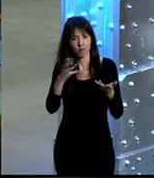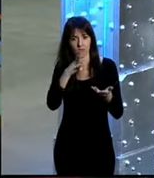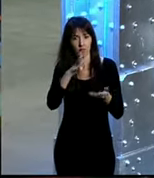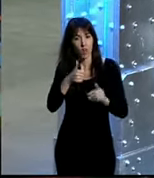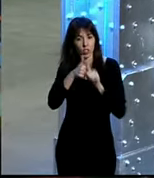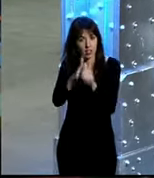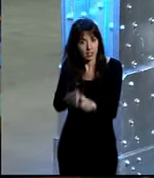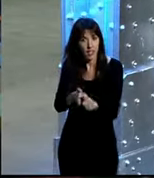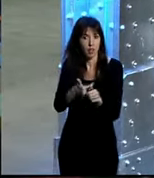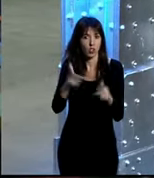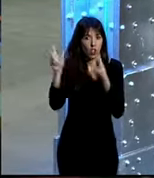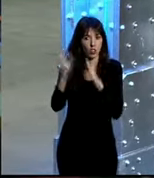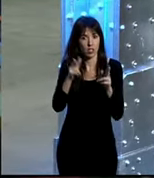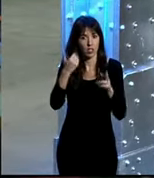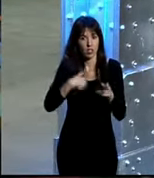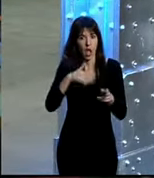fostered